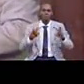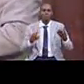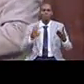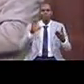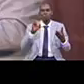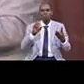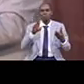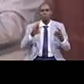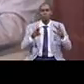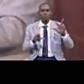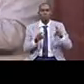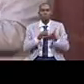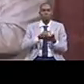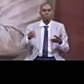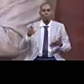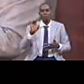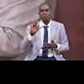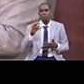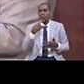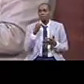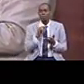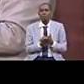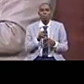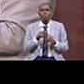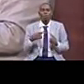2 Corinthians chapter 3, verse 18, but we